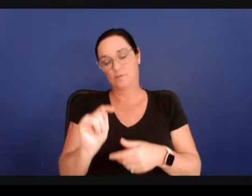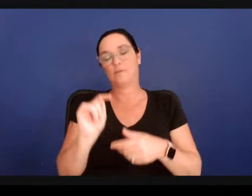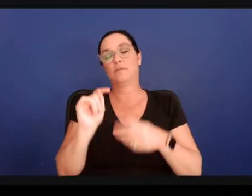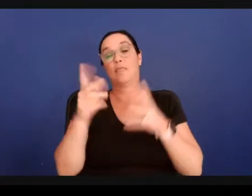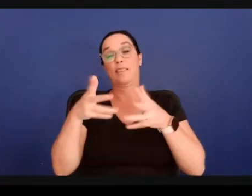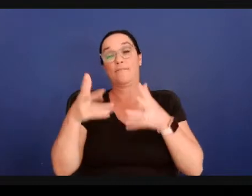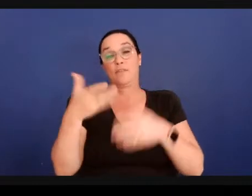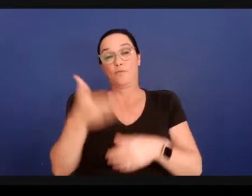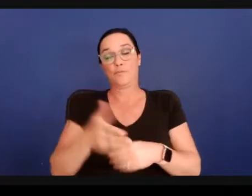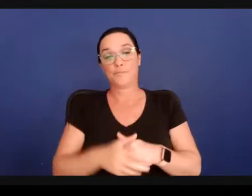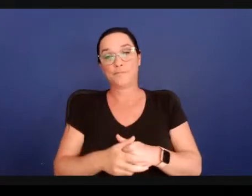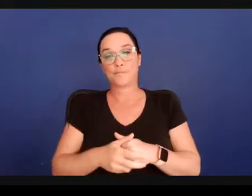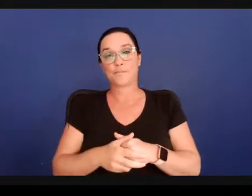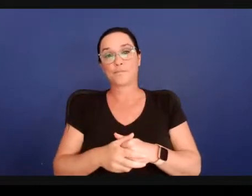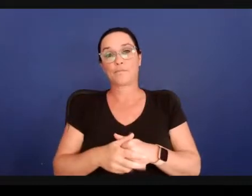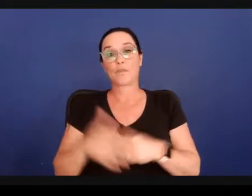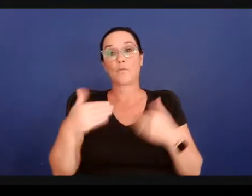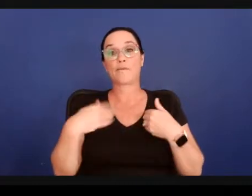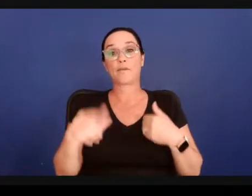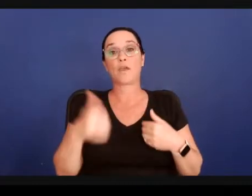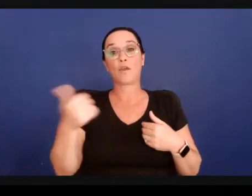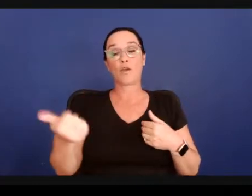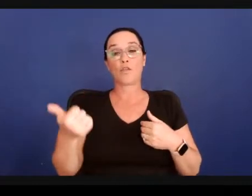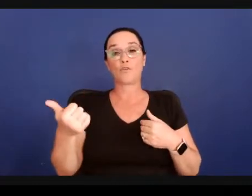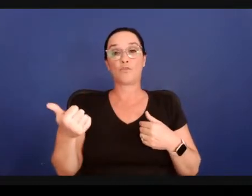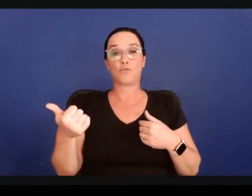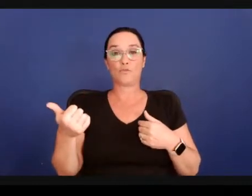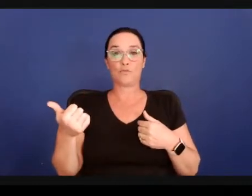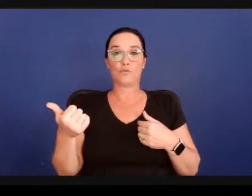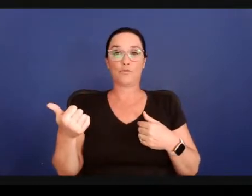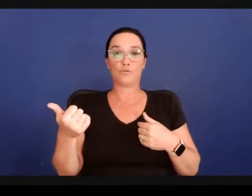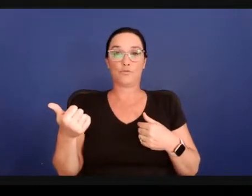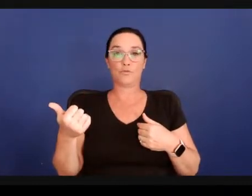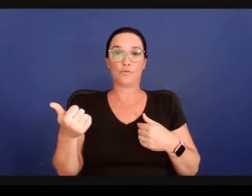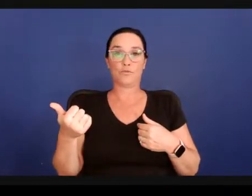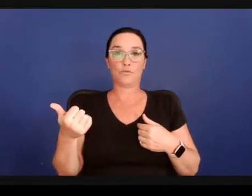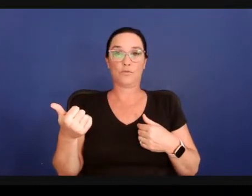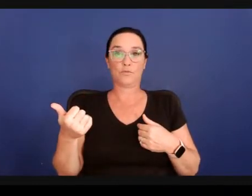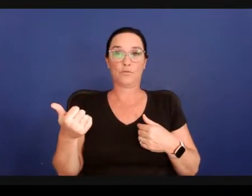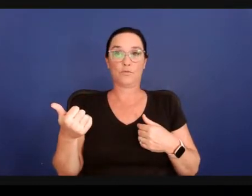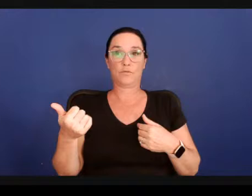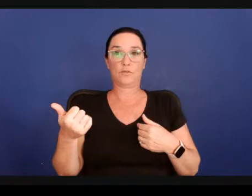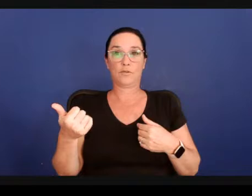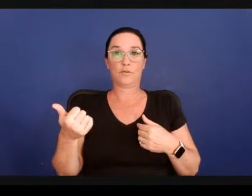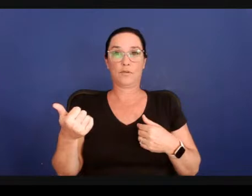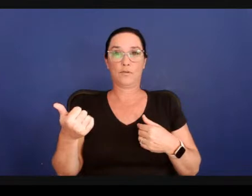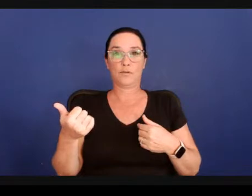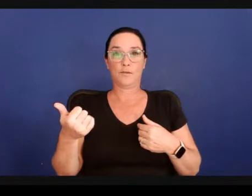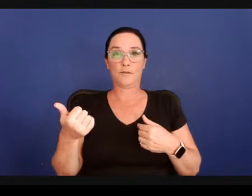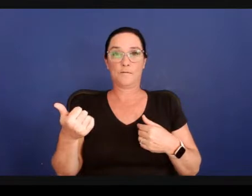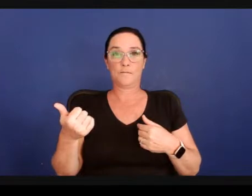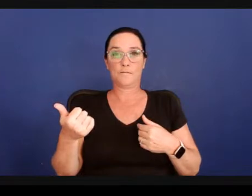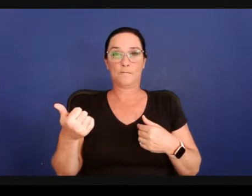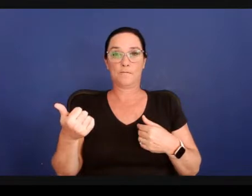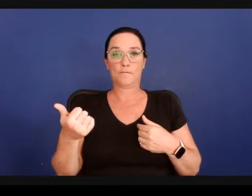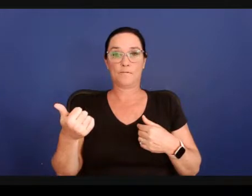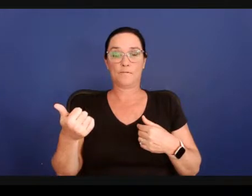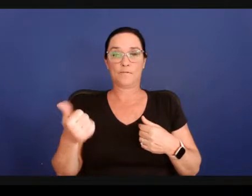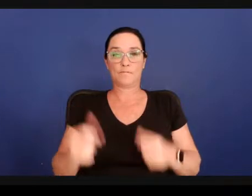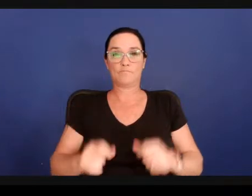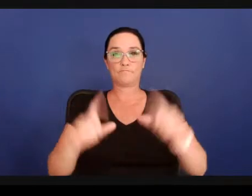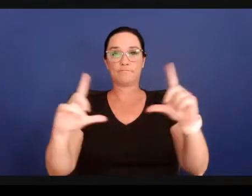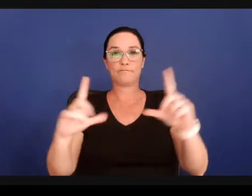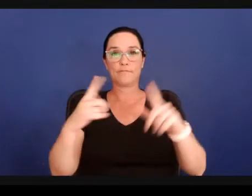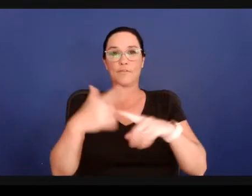the on-the-ground view. We do have another contribution from Cosme on Twitter